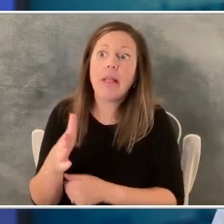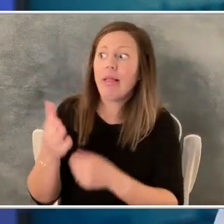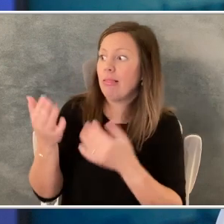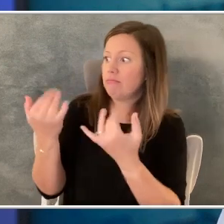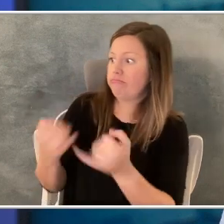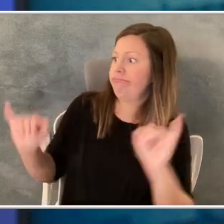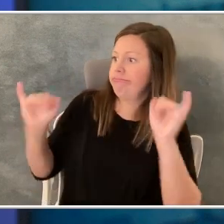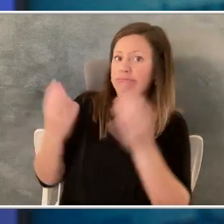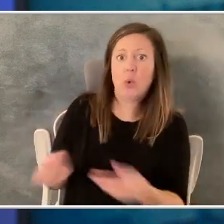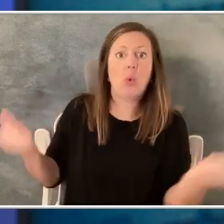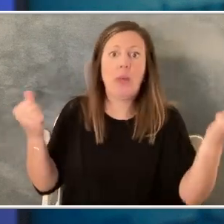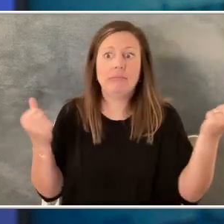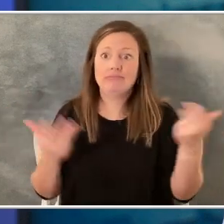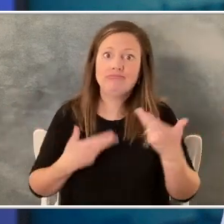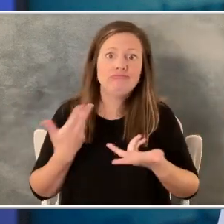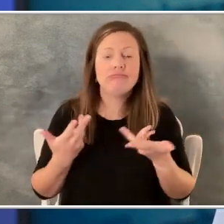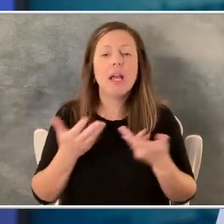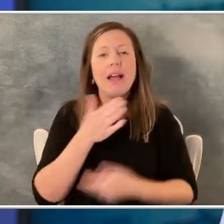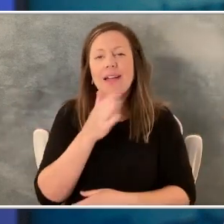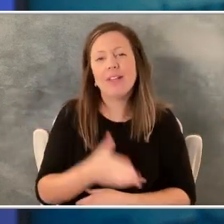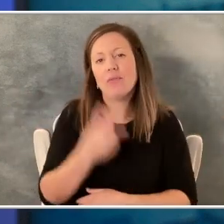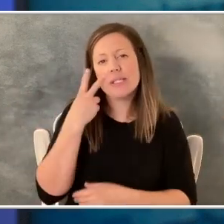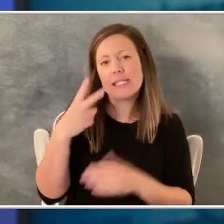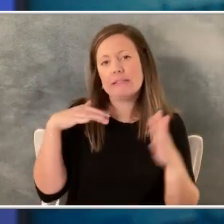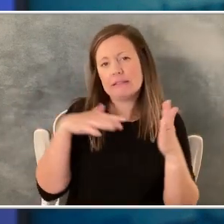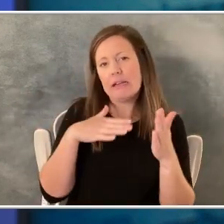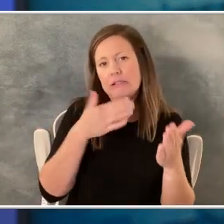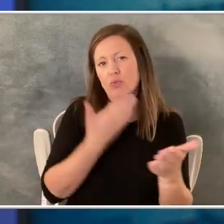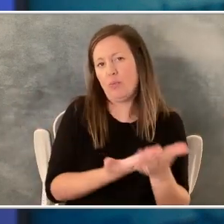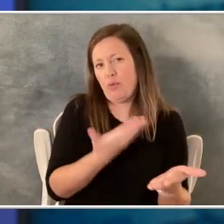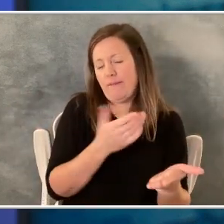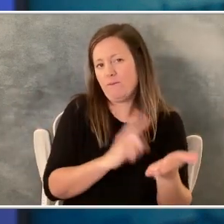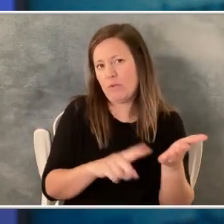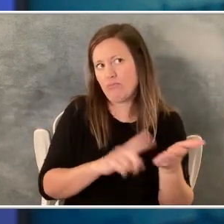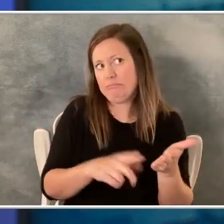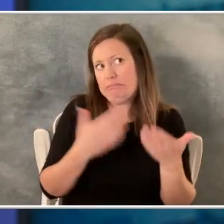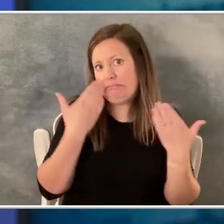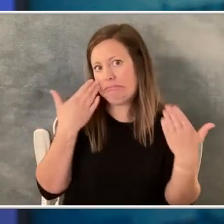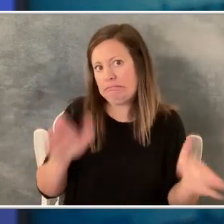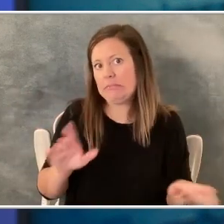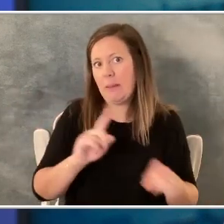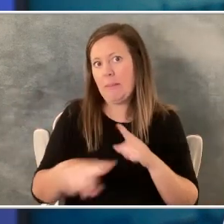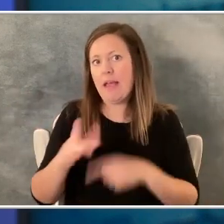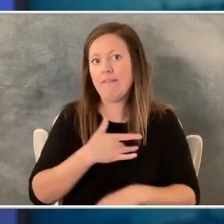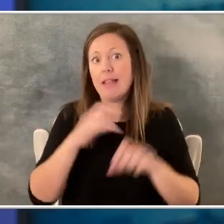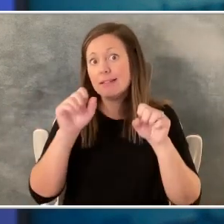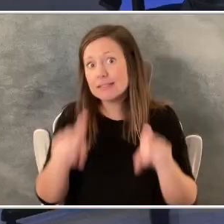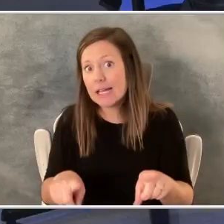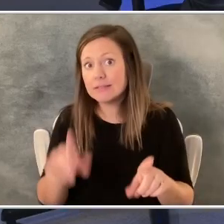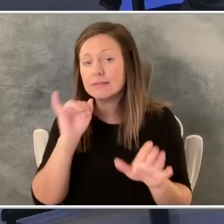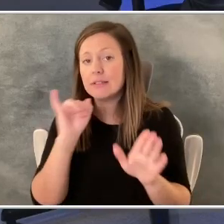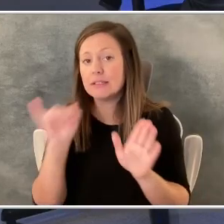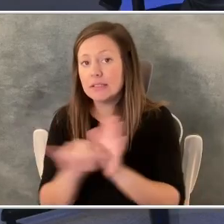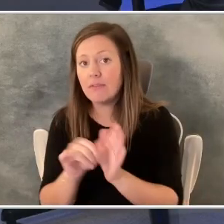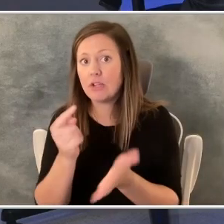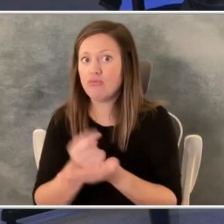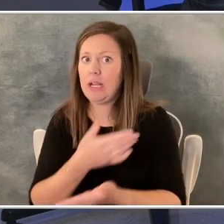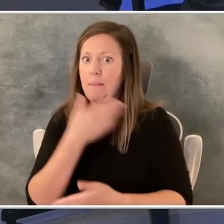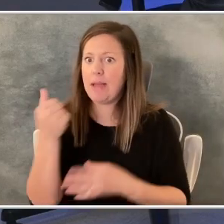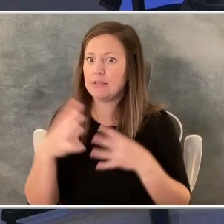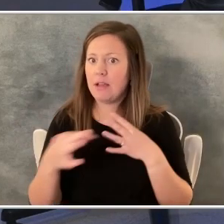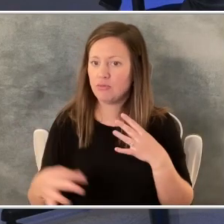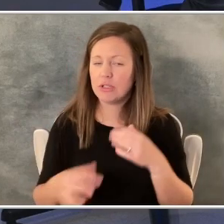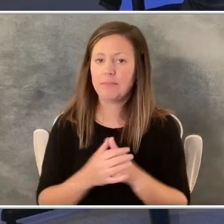never seen studies to prove that, and so I think screening and identifying and treating is the best way to go forward. Stuart wants to know how much of a lung can